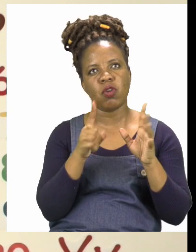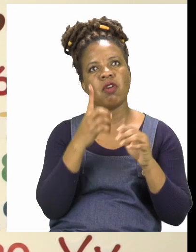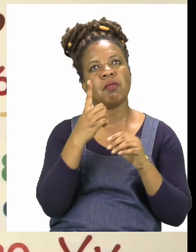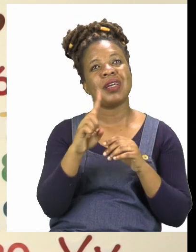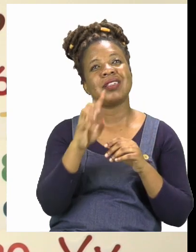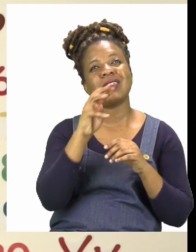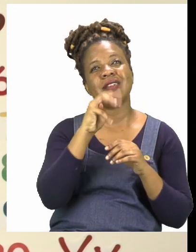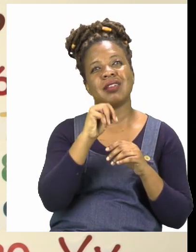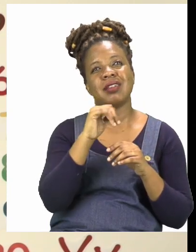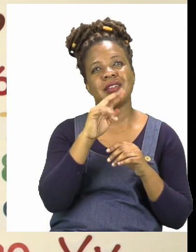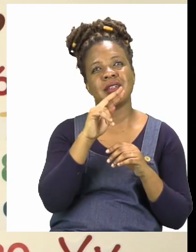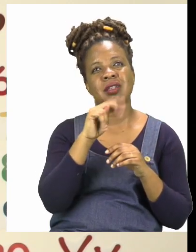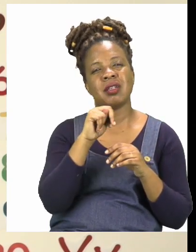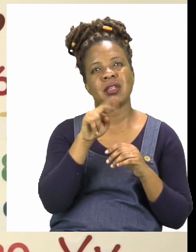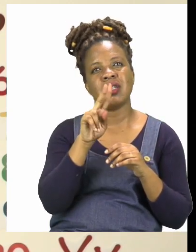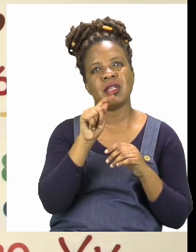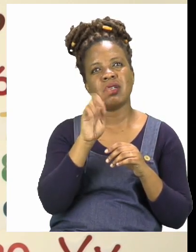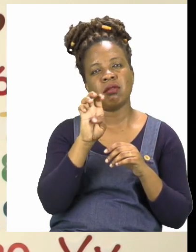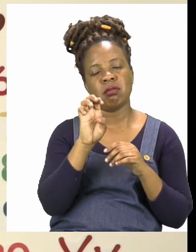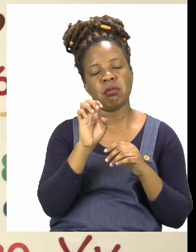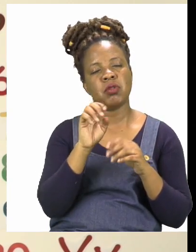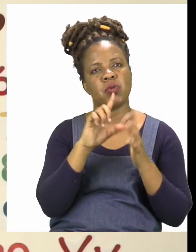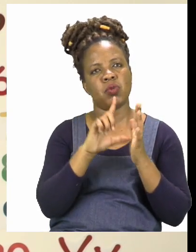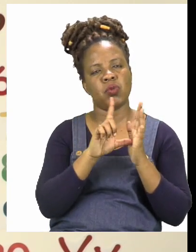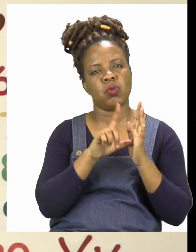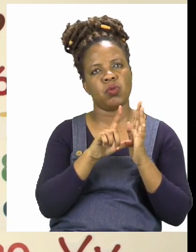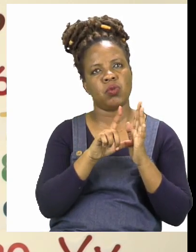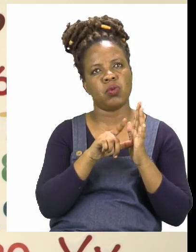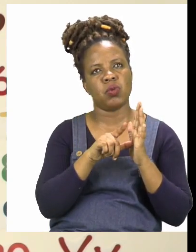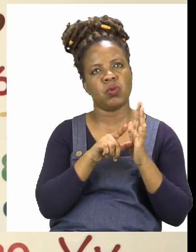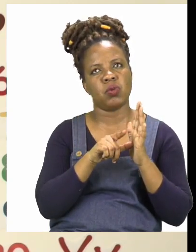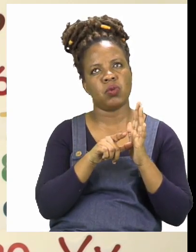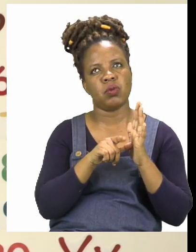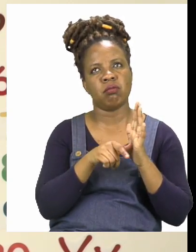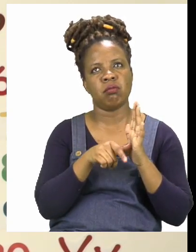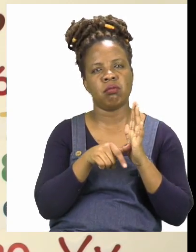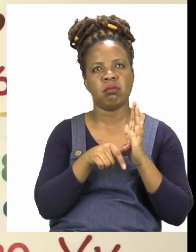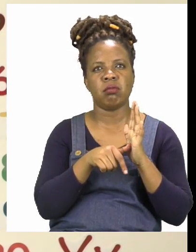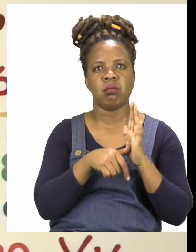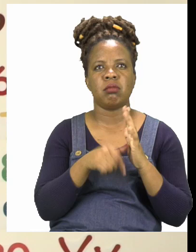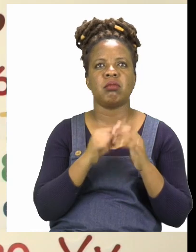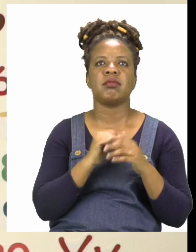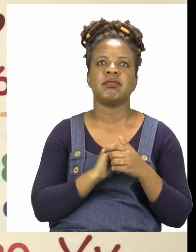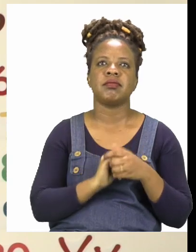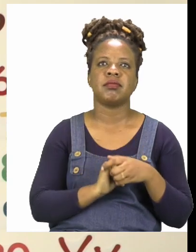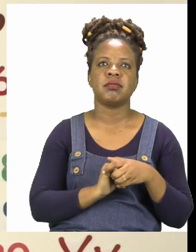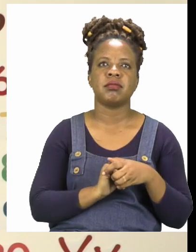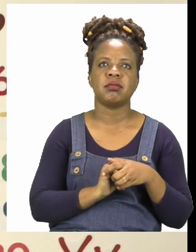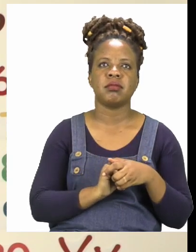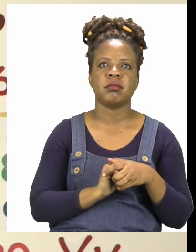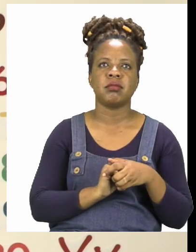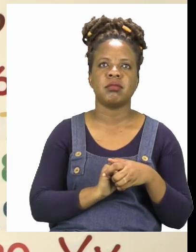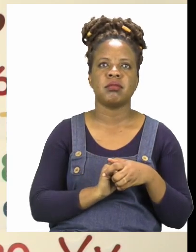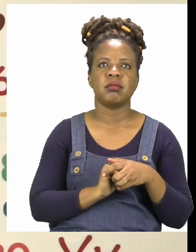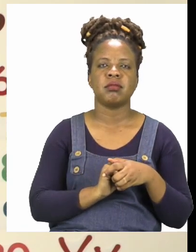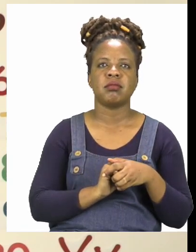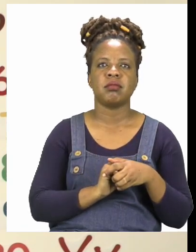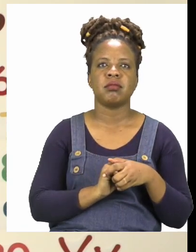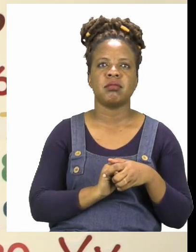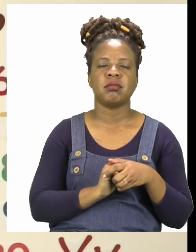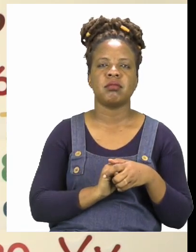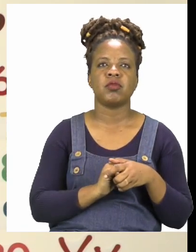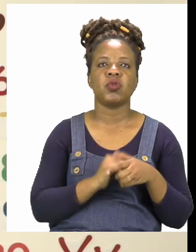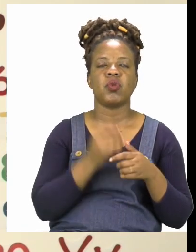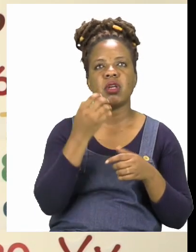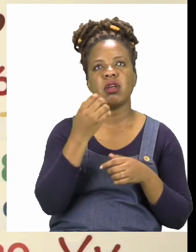starting at 12, 1, 2, 3, 4, 5, 6, 7,